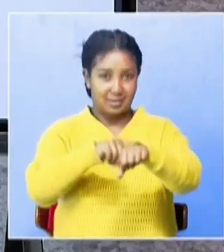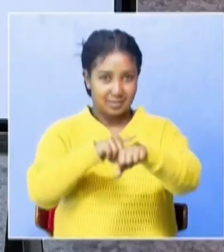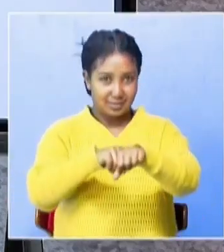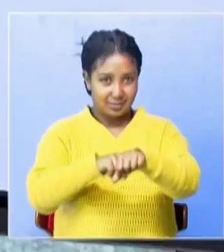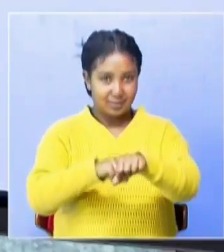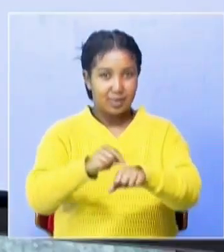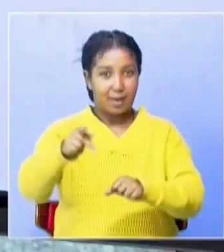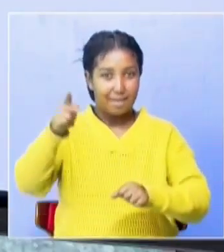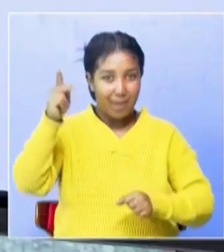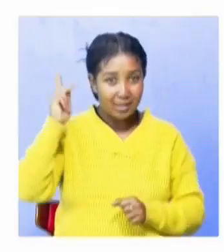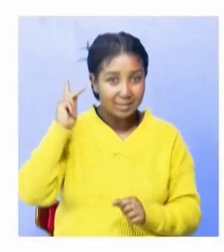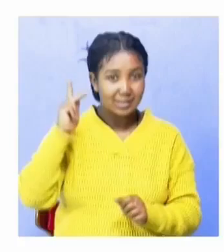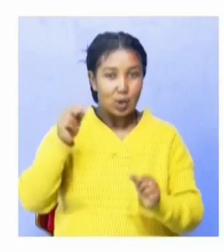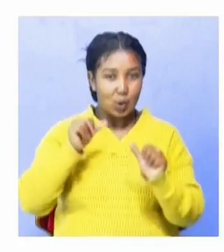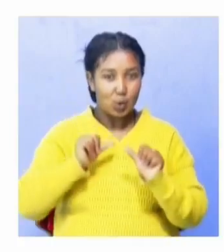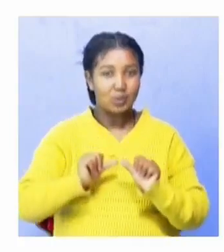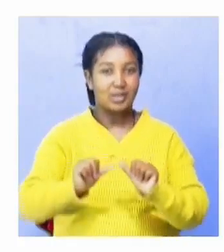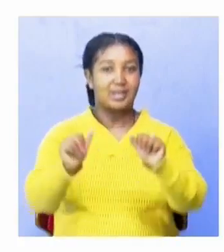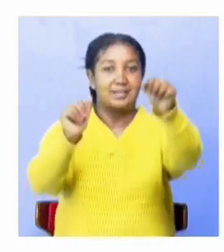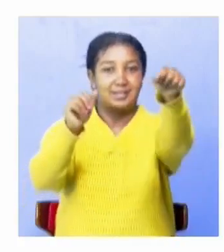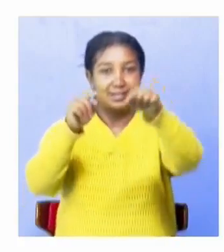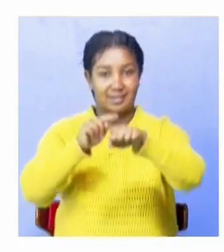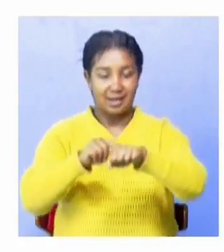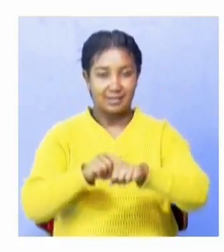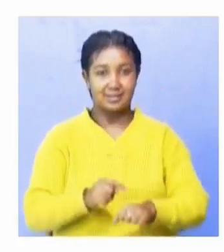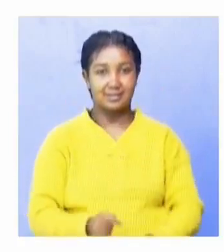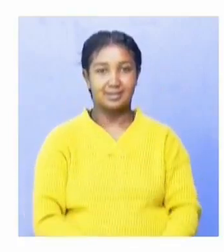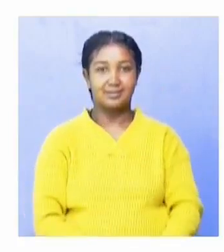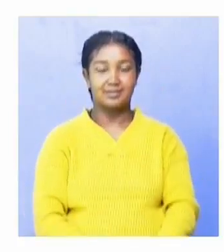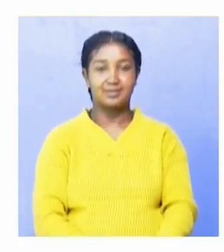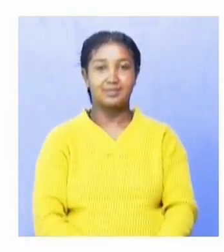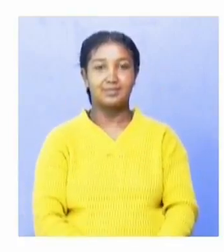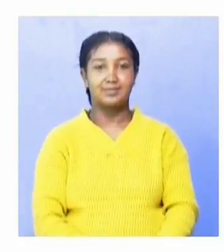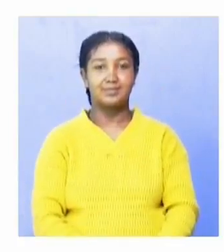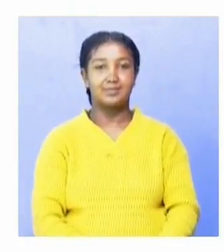About past continuous tense.